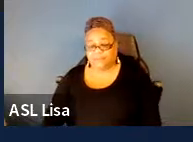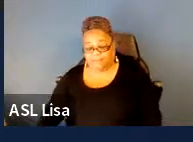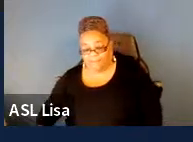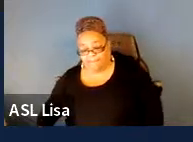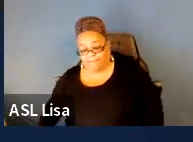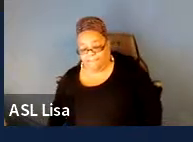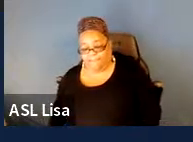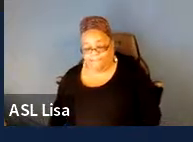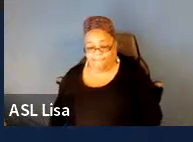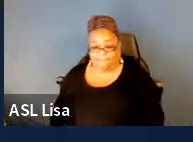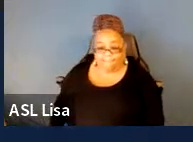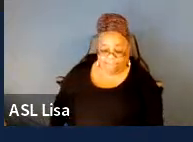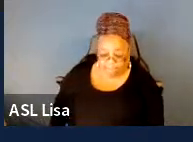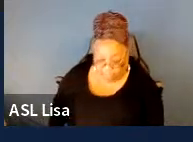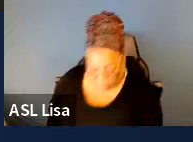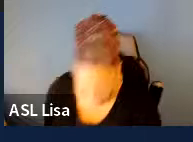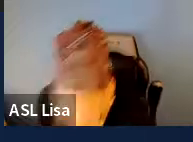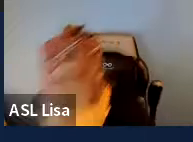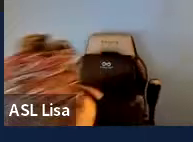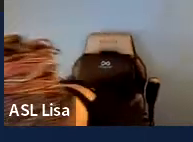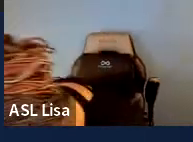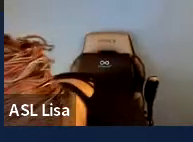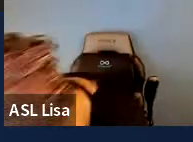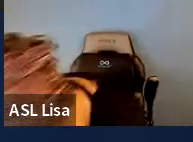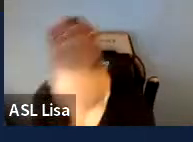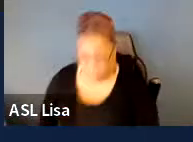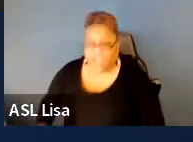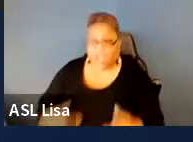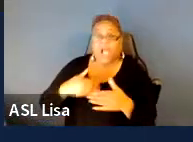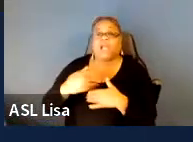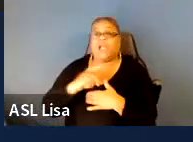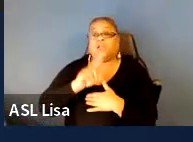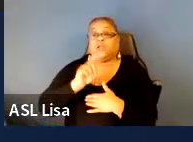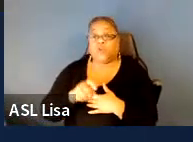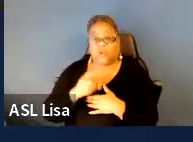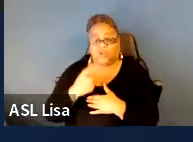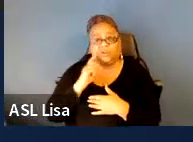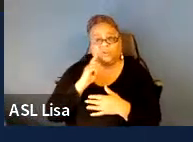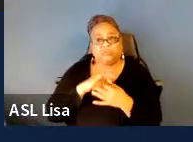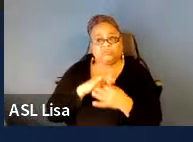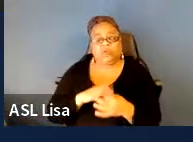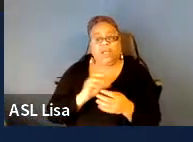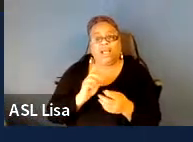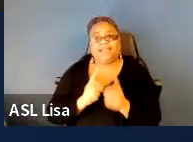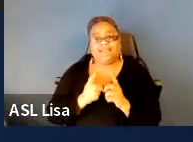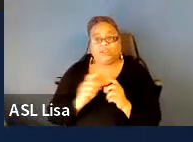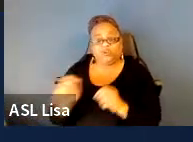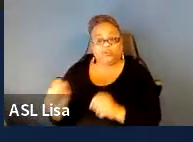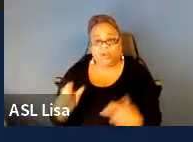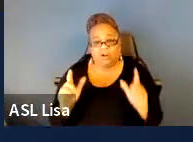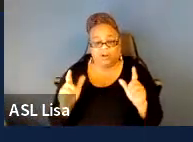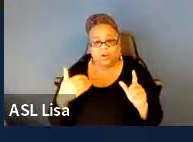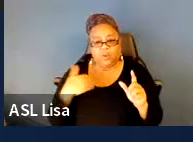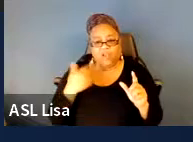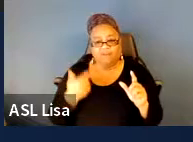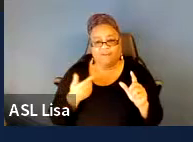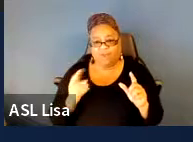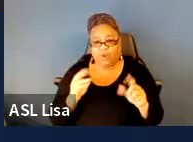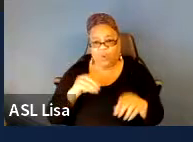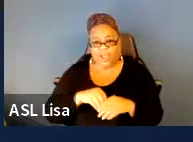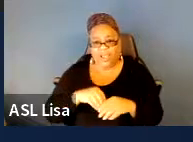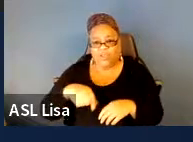digital signage, and we got a few in the Q&A during the live webinar as